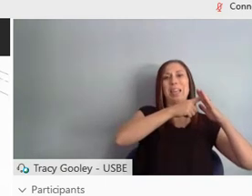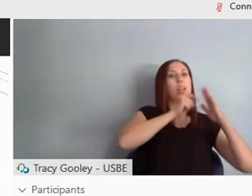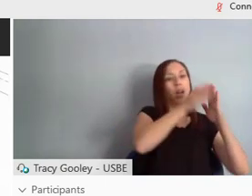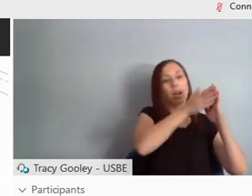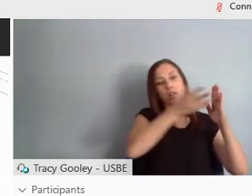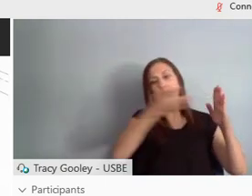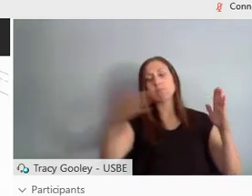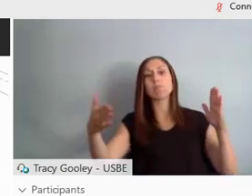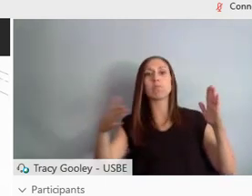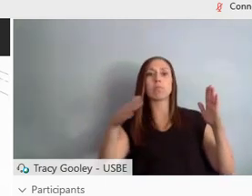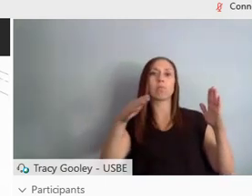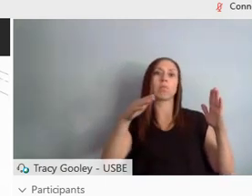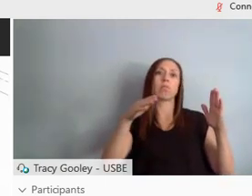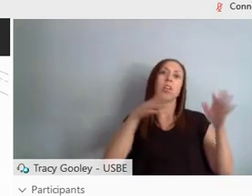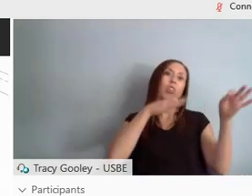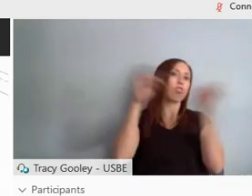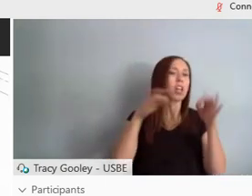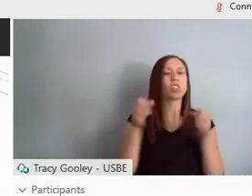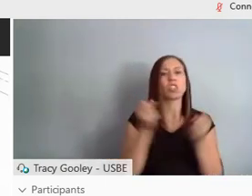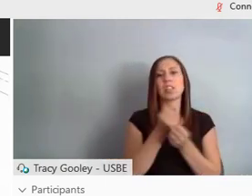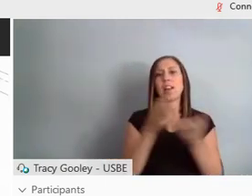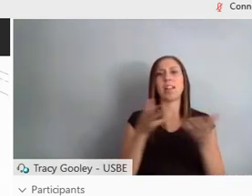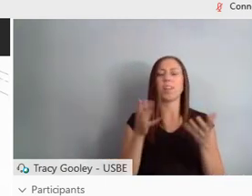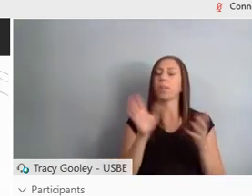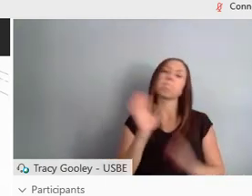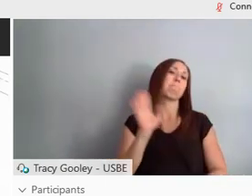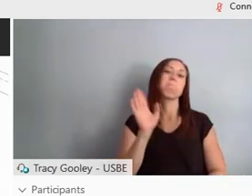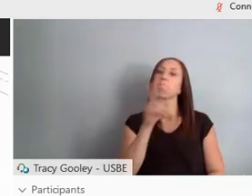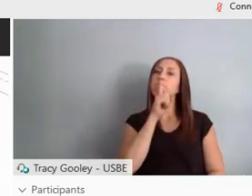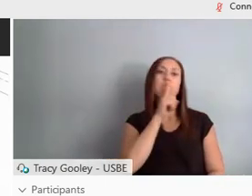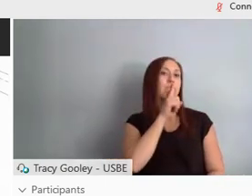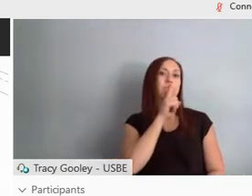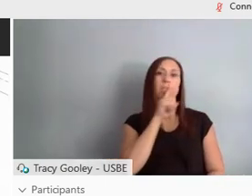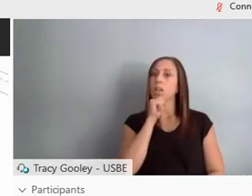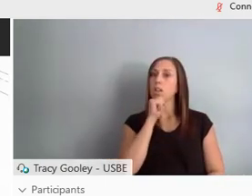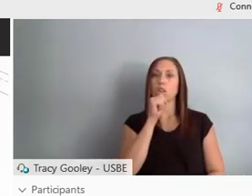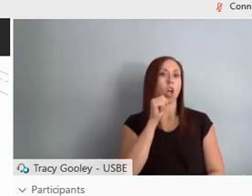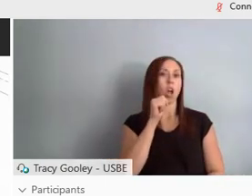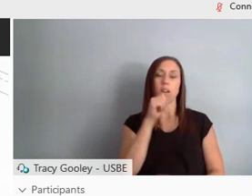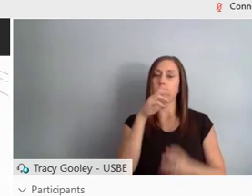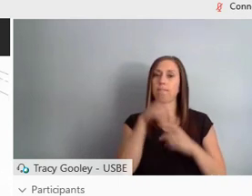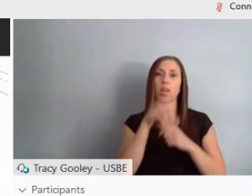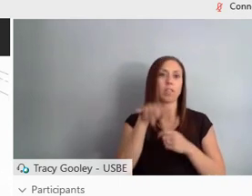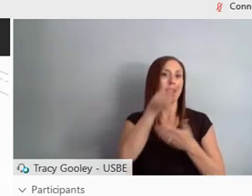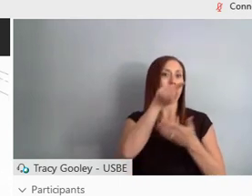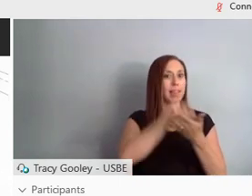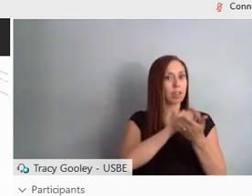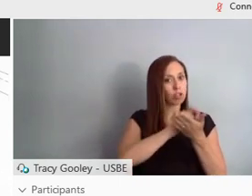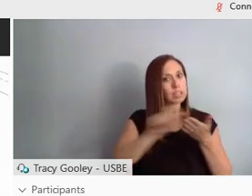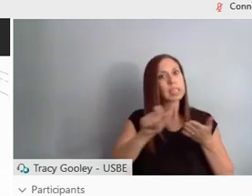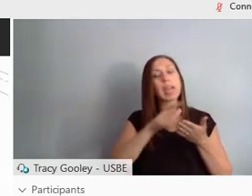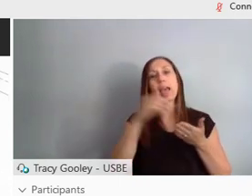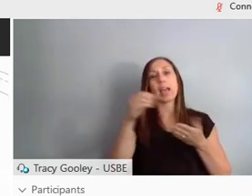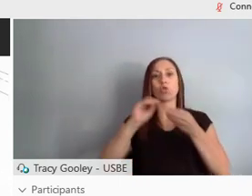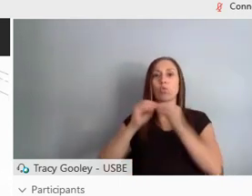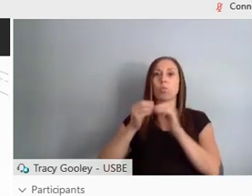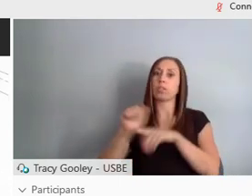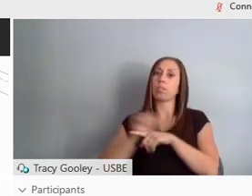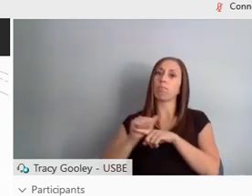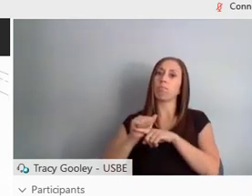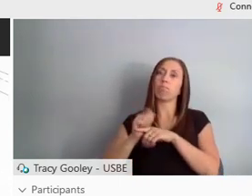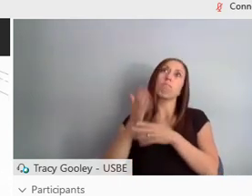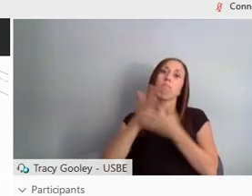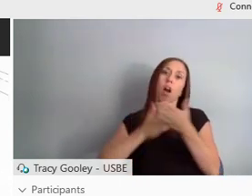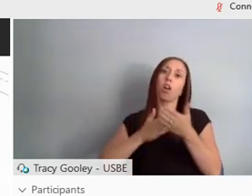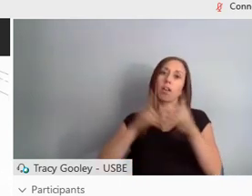It does not refer to the item stems, directions for answering a specific question, or anything else once you get to the literacy and numeracy